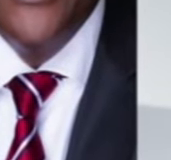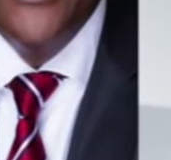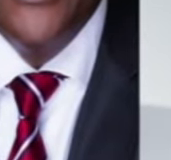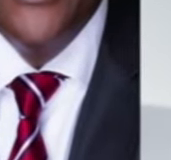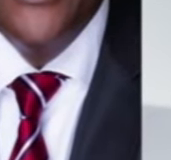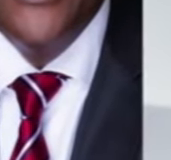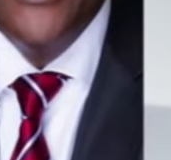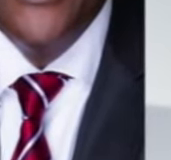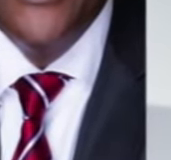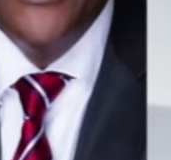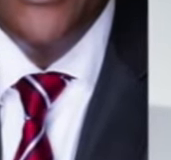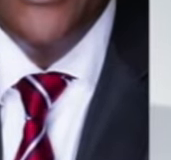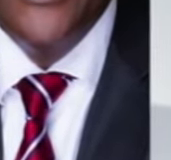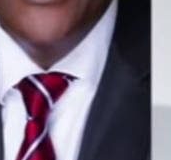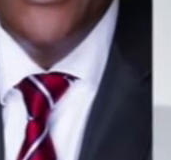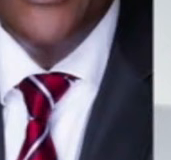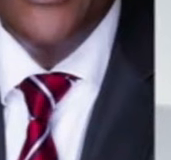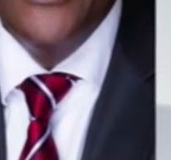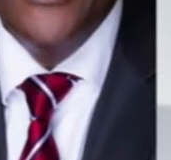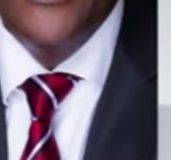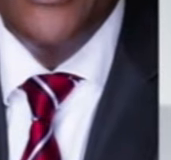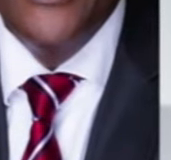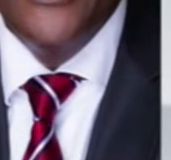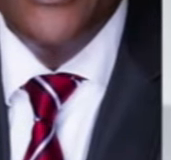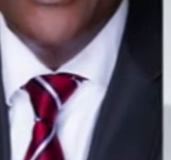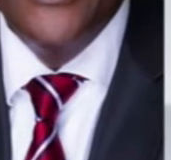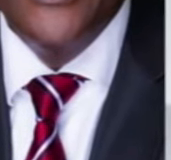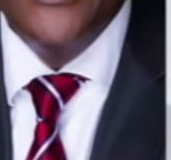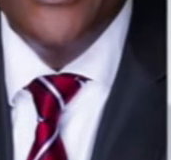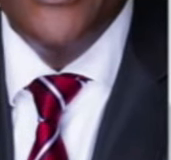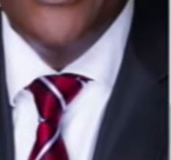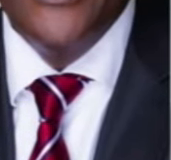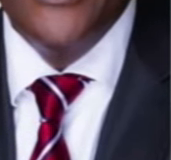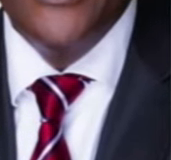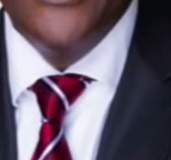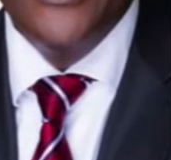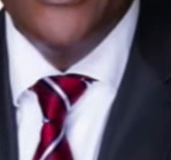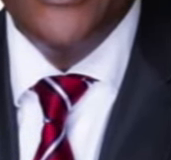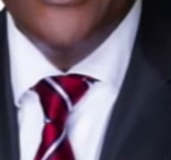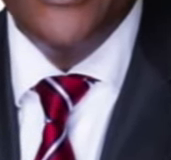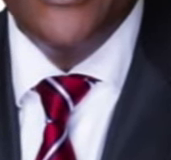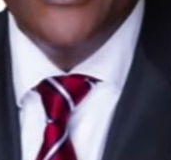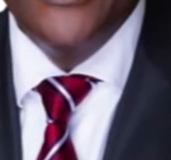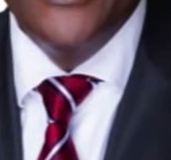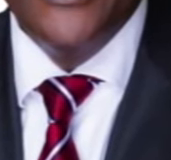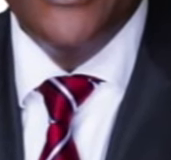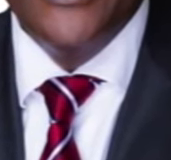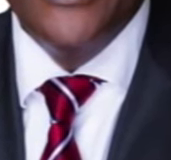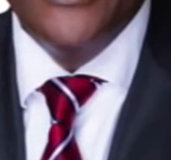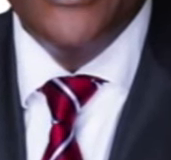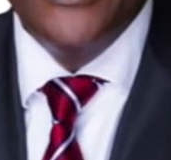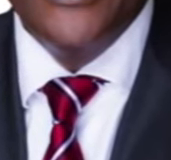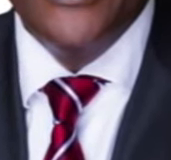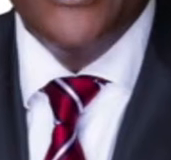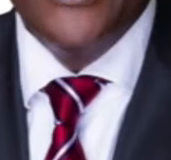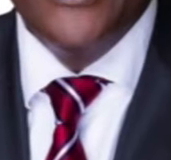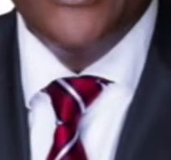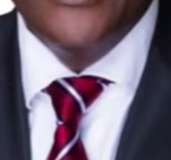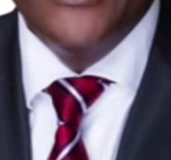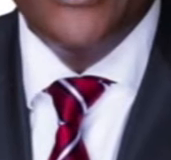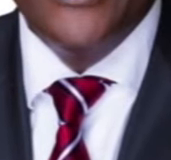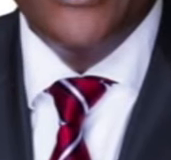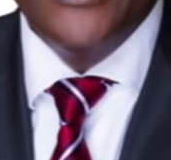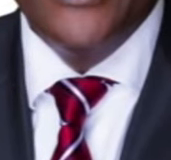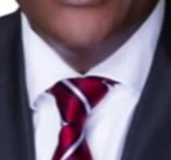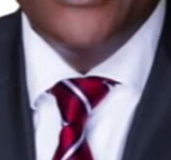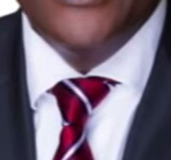previously served as the Directorate of Public Health, where he spearheaded strategy development and oversaw the delivery of health across